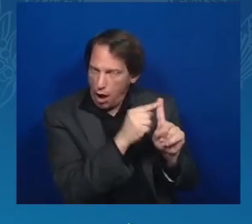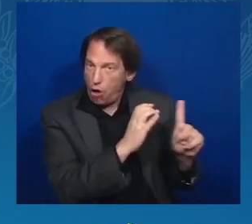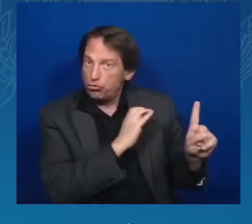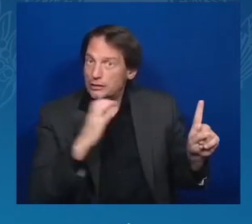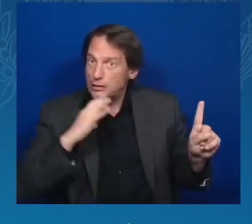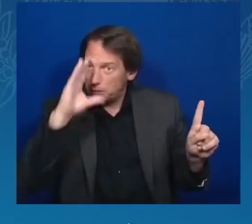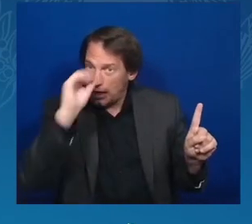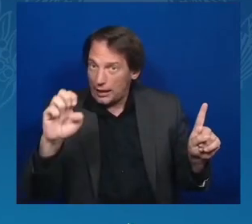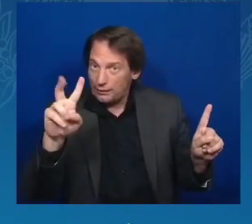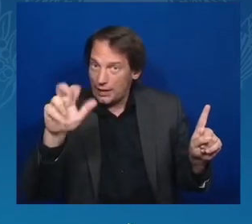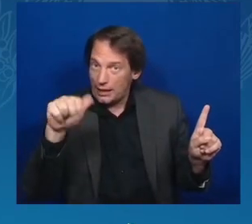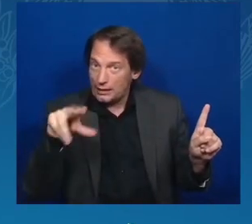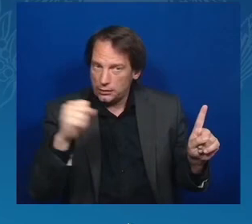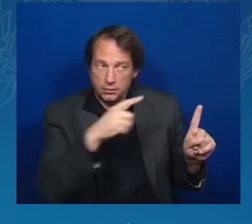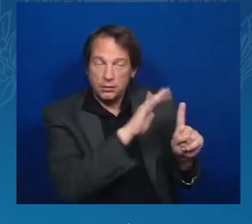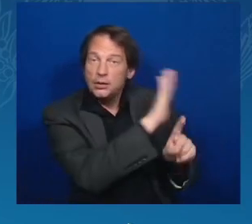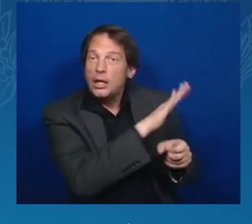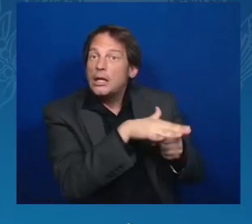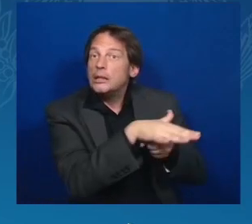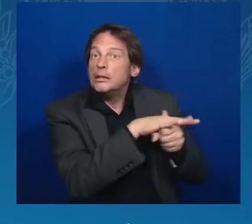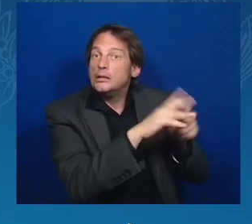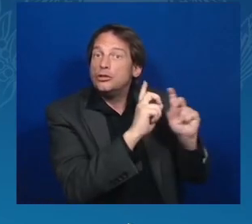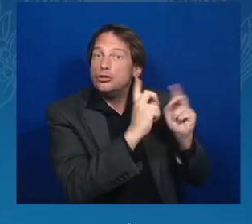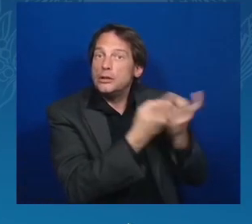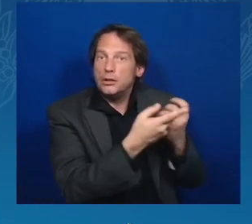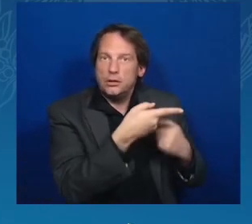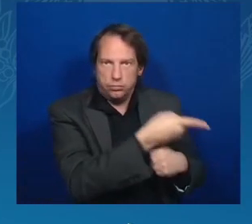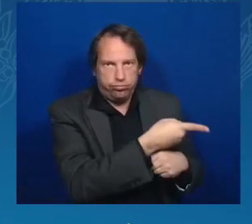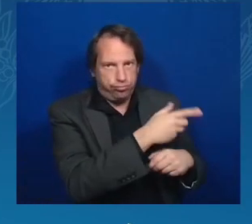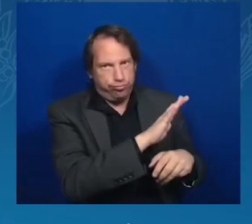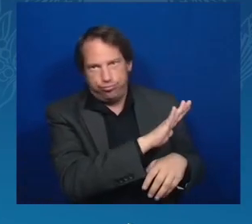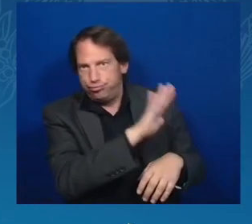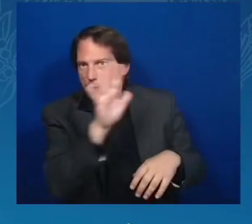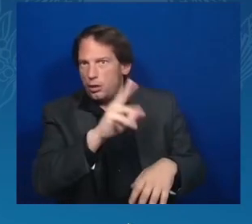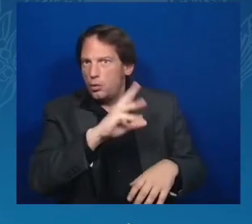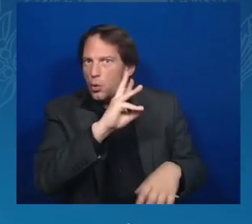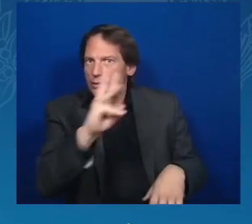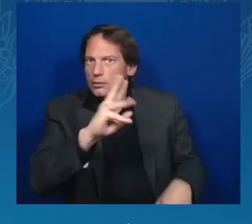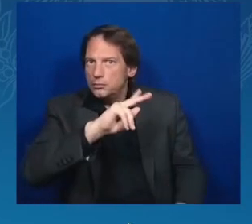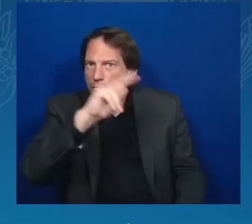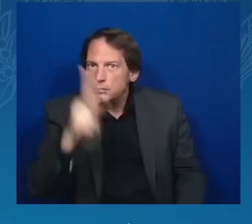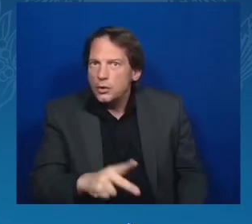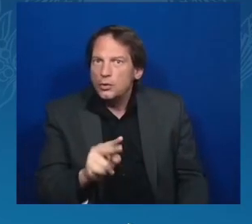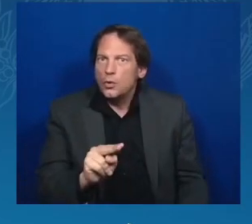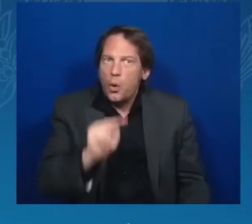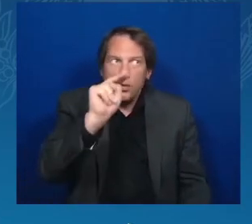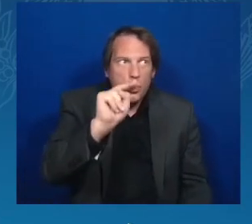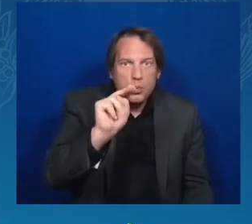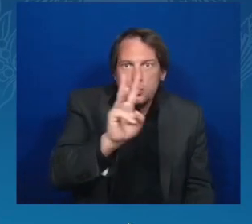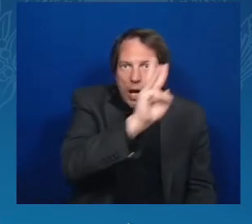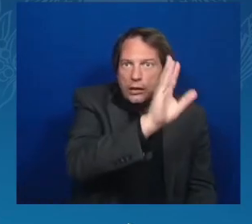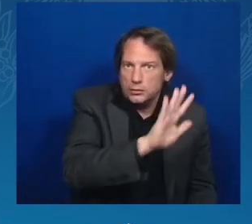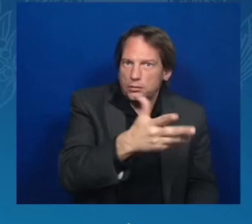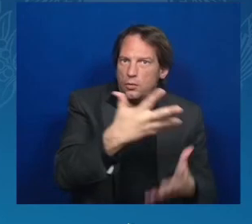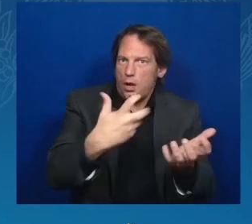bit about how this student debt has impacted your constituents.